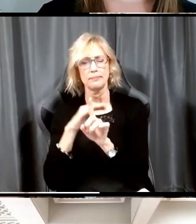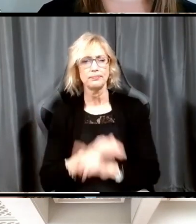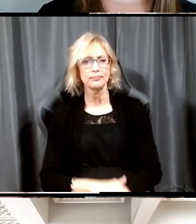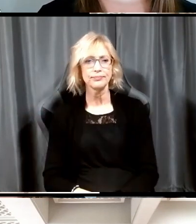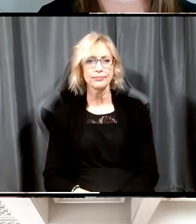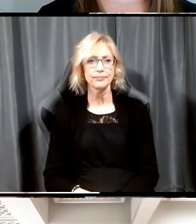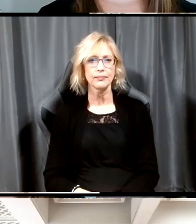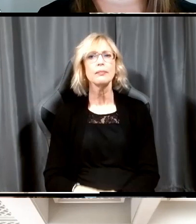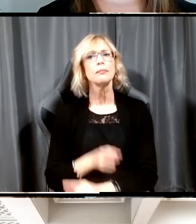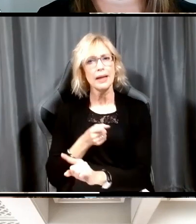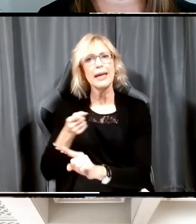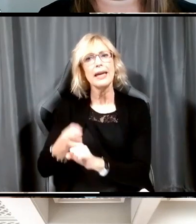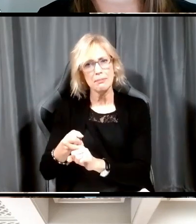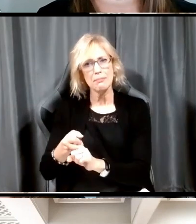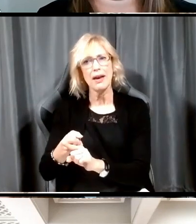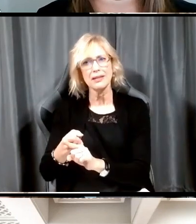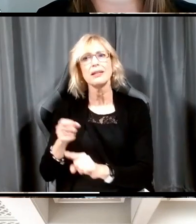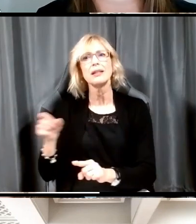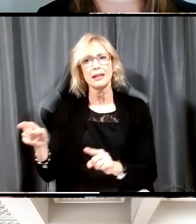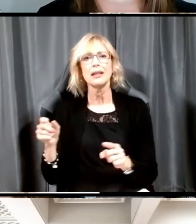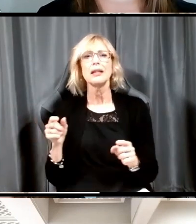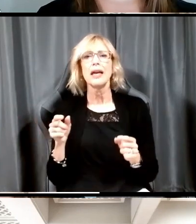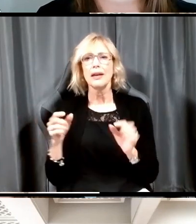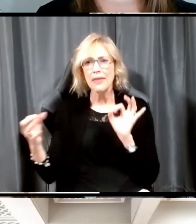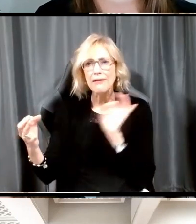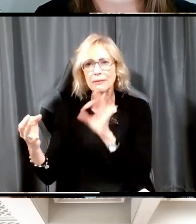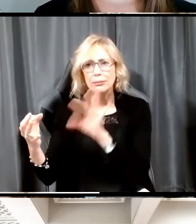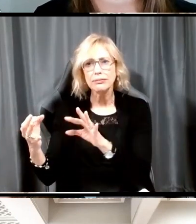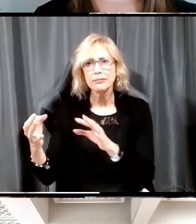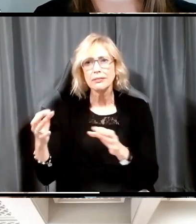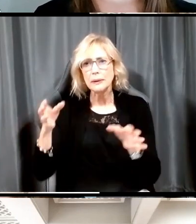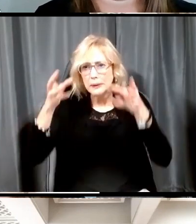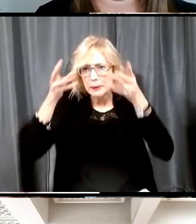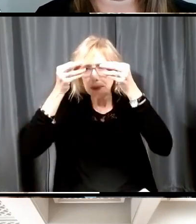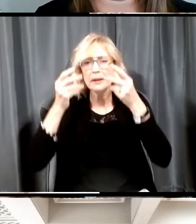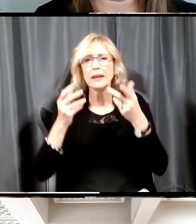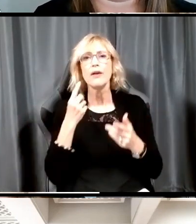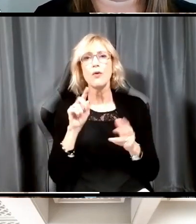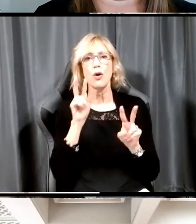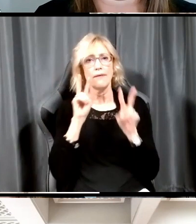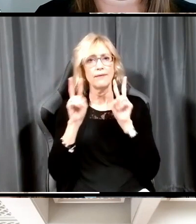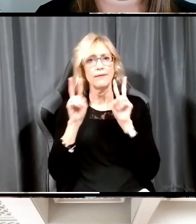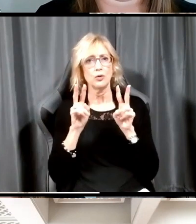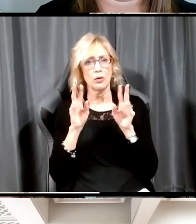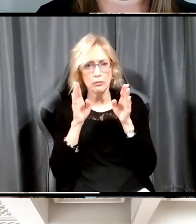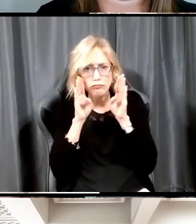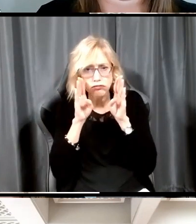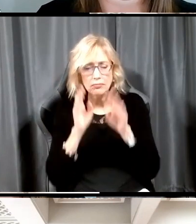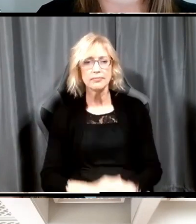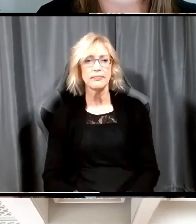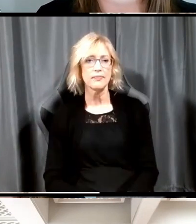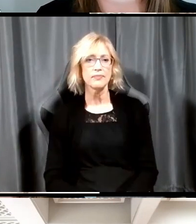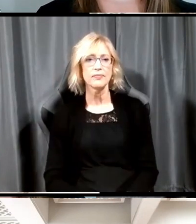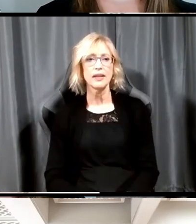So this impacts the multi-sensory inputs on visual attention. And then of